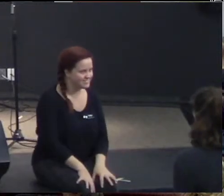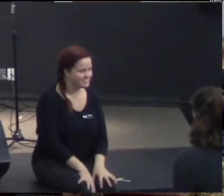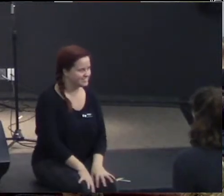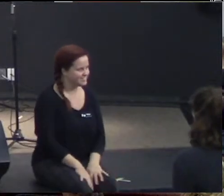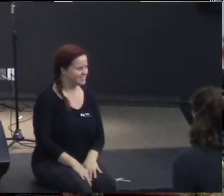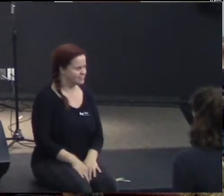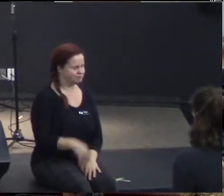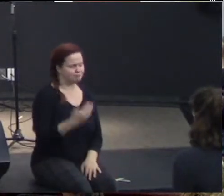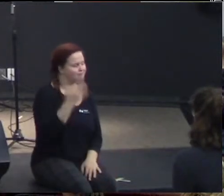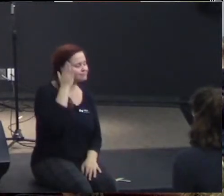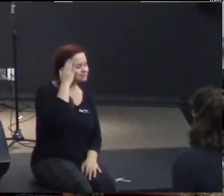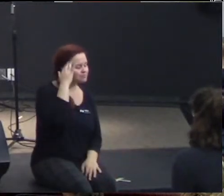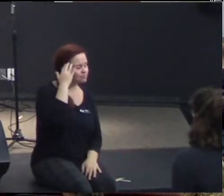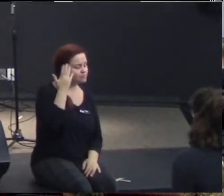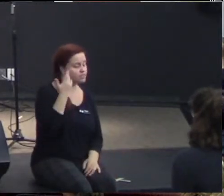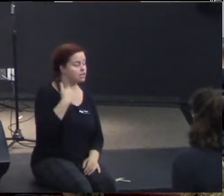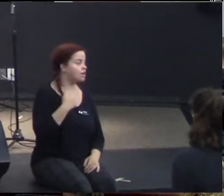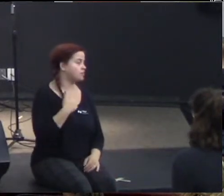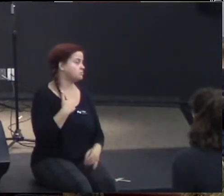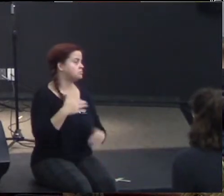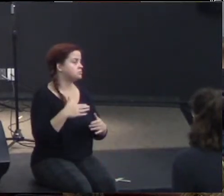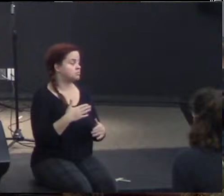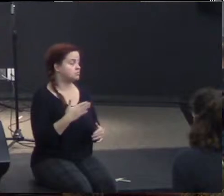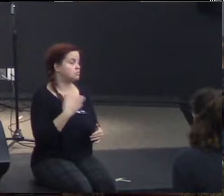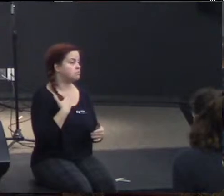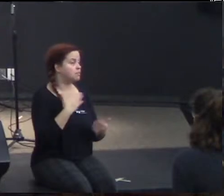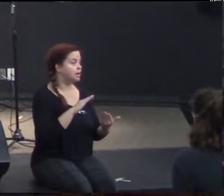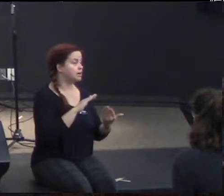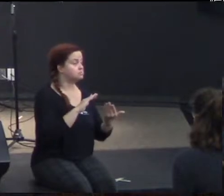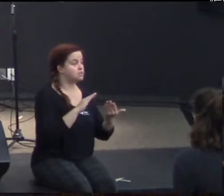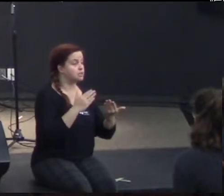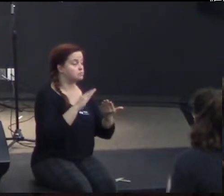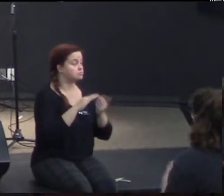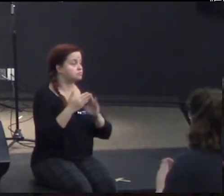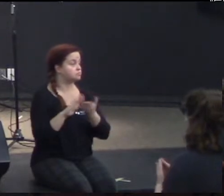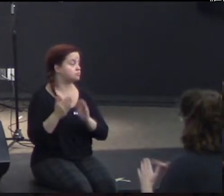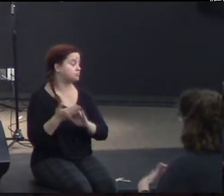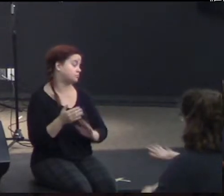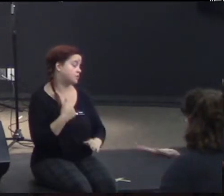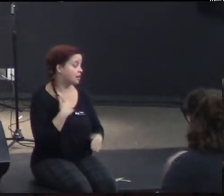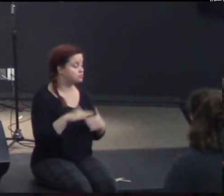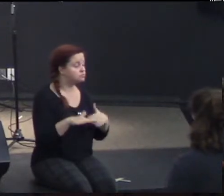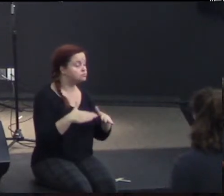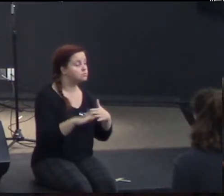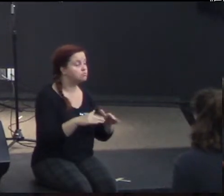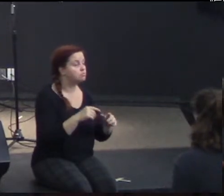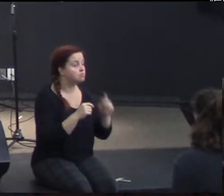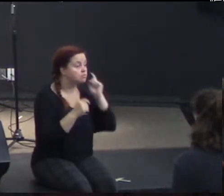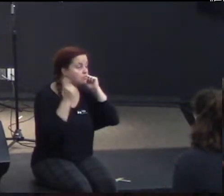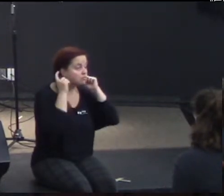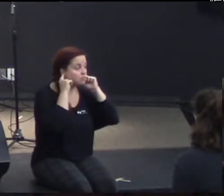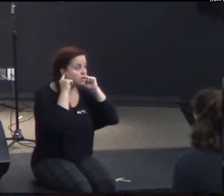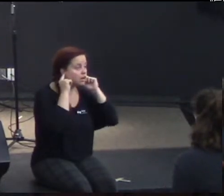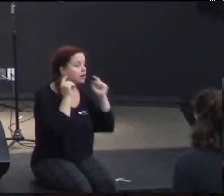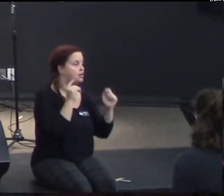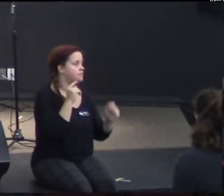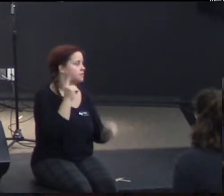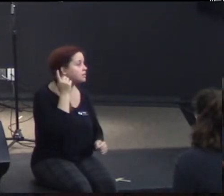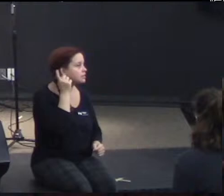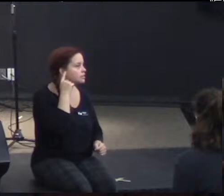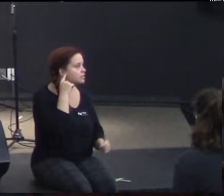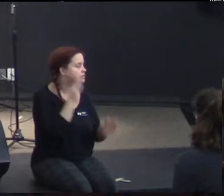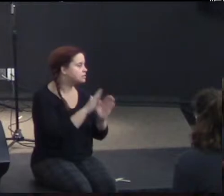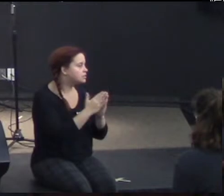And, you know, I've walked my neighborhood many times. You know, I had my headphones in, listening to a book, and just kind of cruising